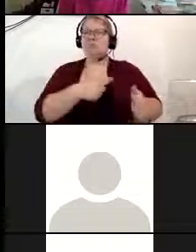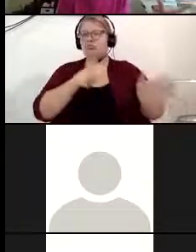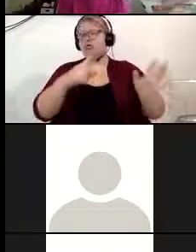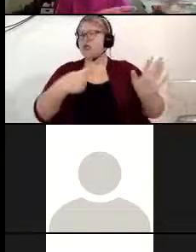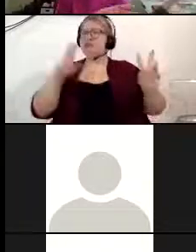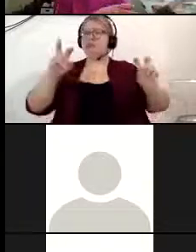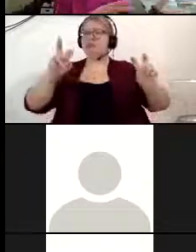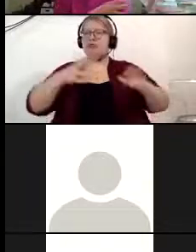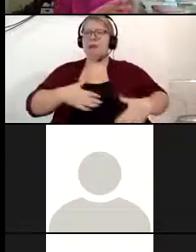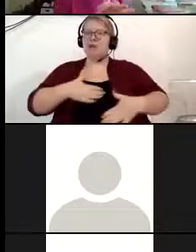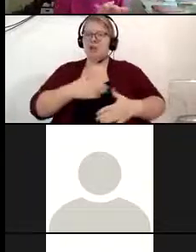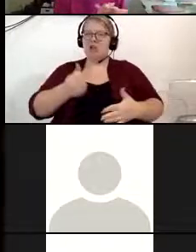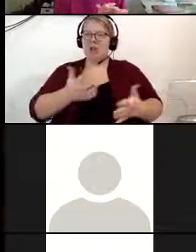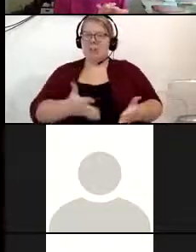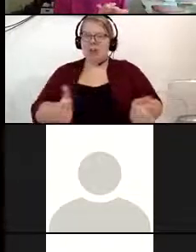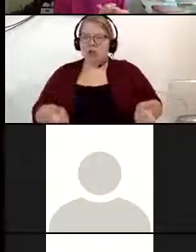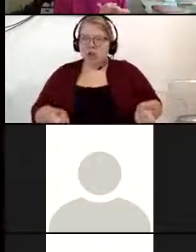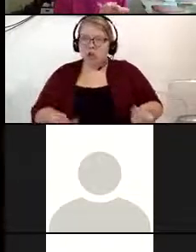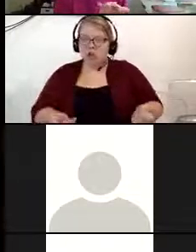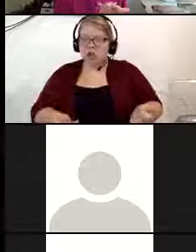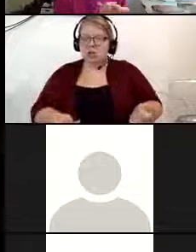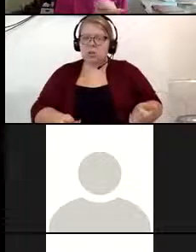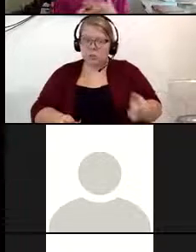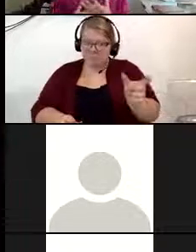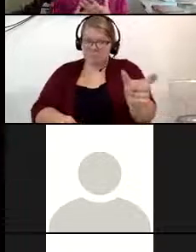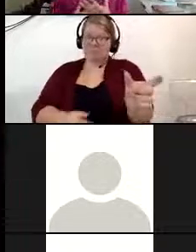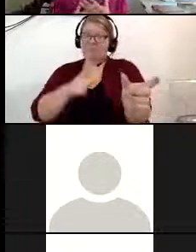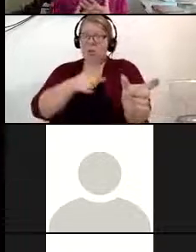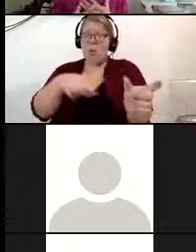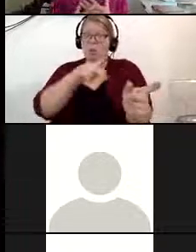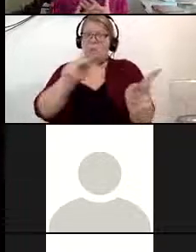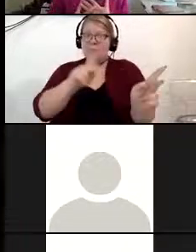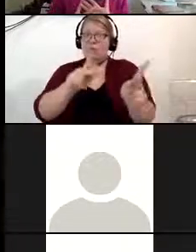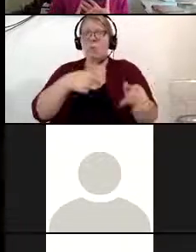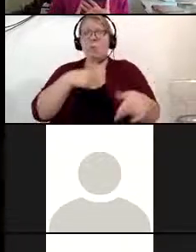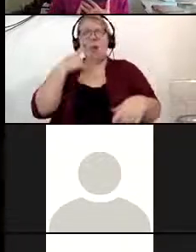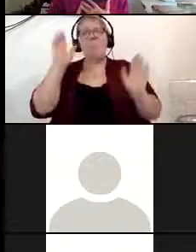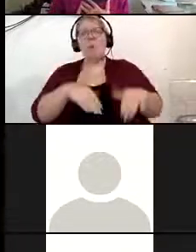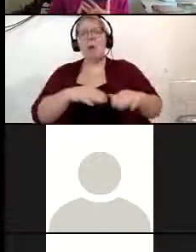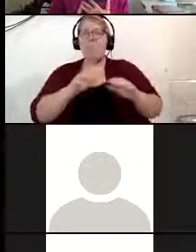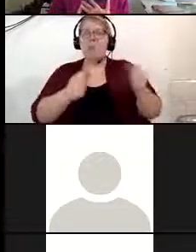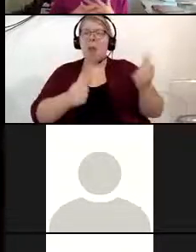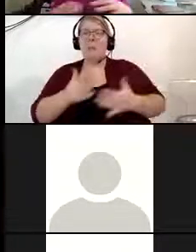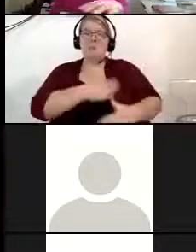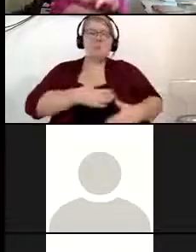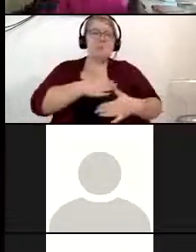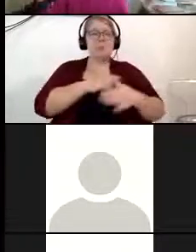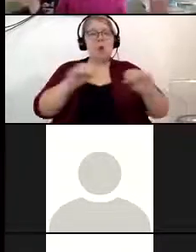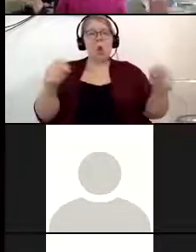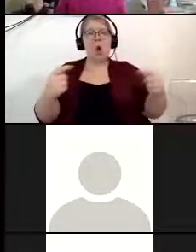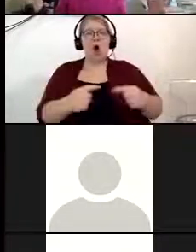gamblers. We never thought that those people experienced any harms from gambling.